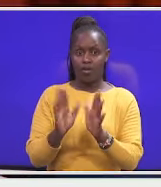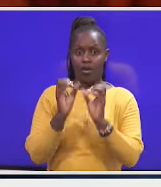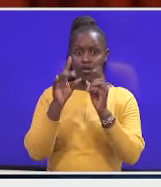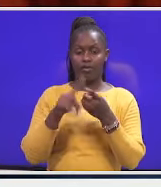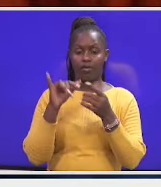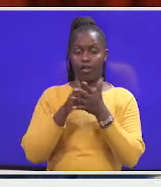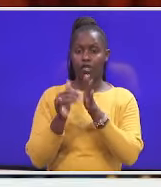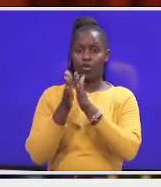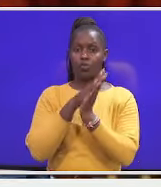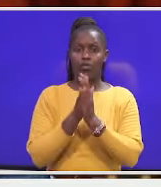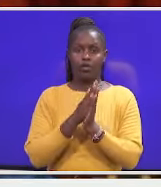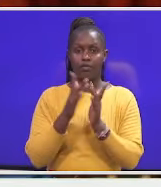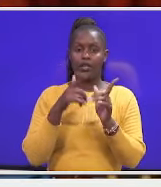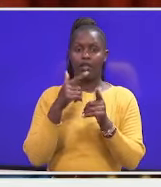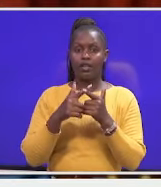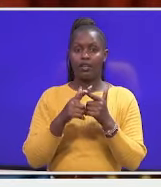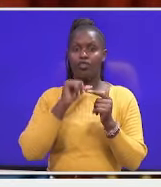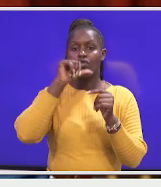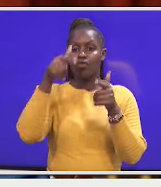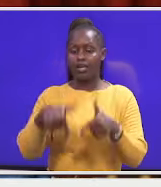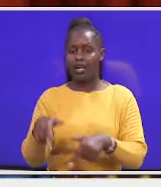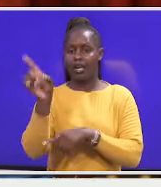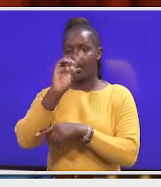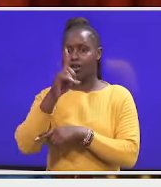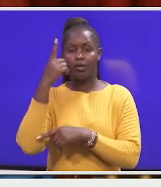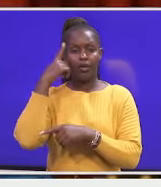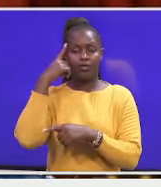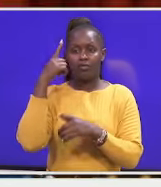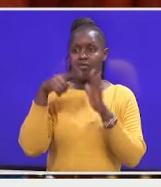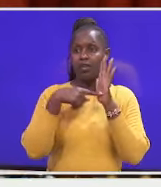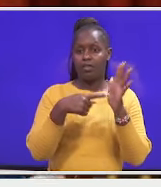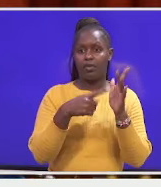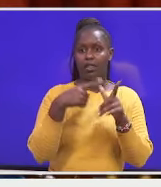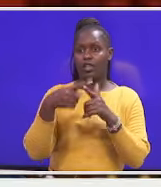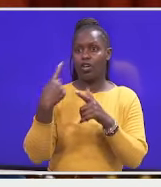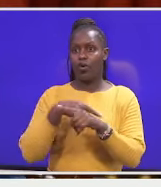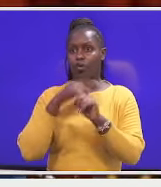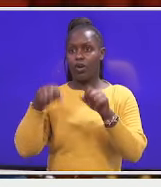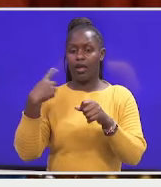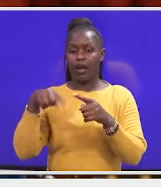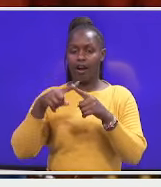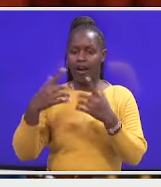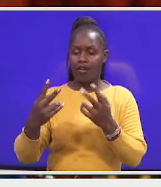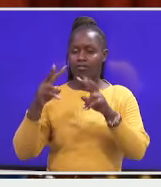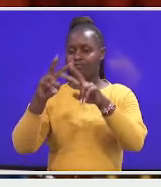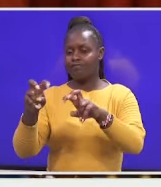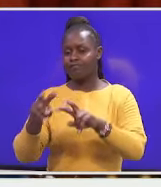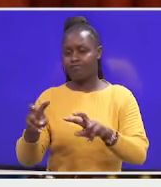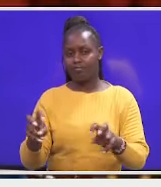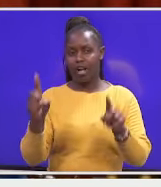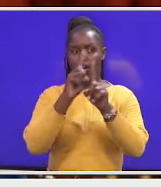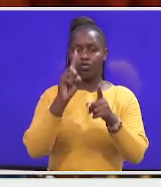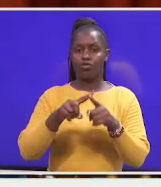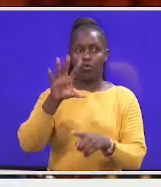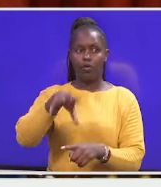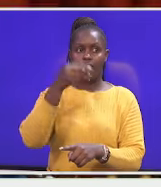from that head, they are brought here in Nairobi for sale, we can actually be able to track them and get the criminals and ensure